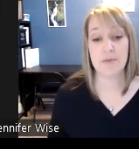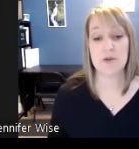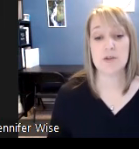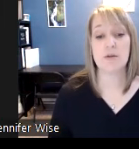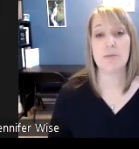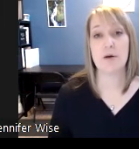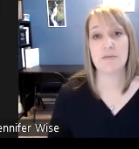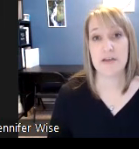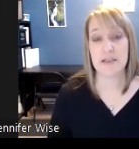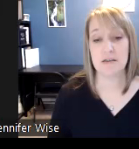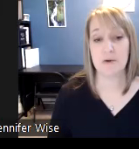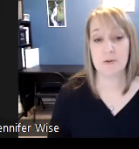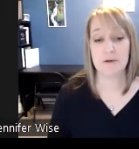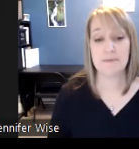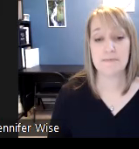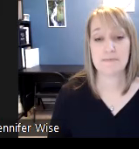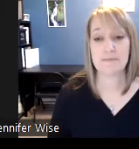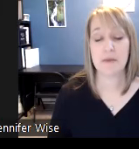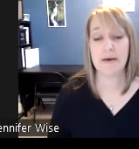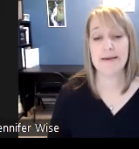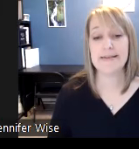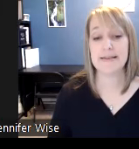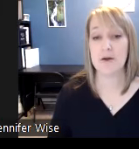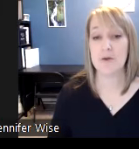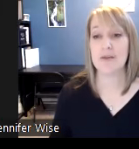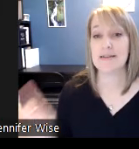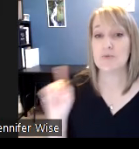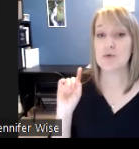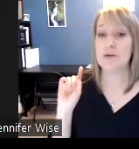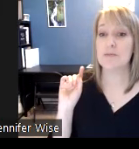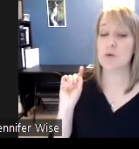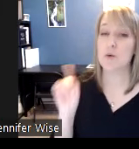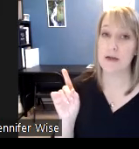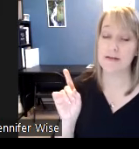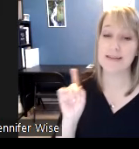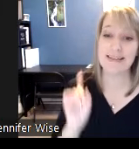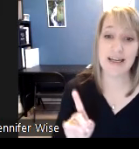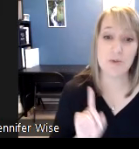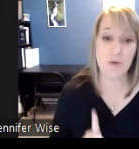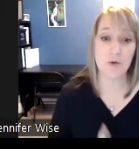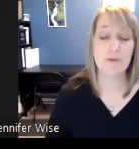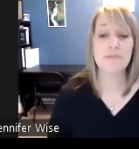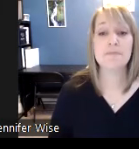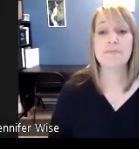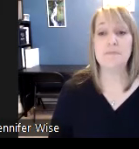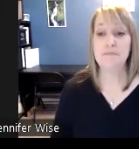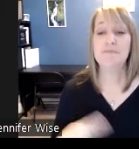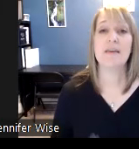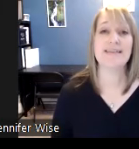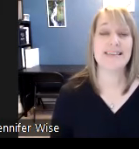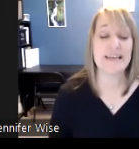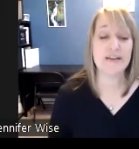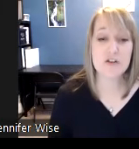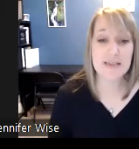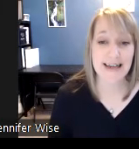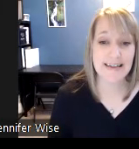other numbers, the palm faces forward. Okay, so that's rule number 1. The second rule